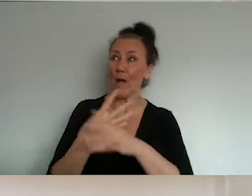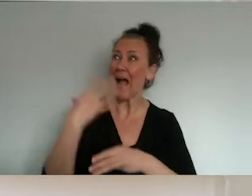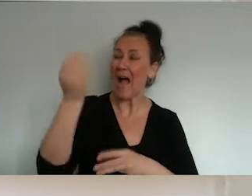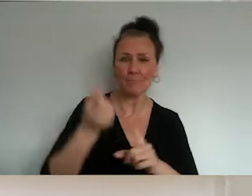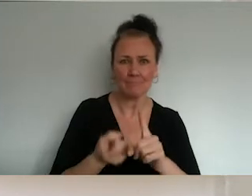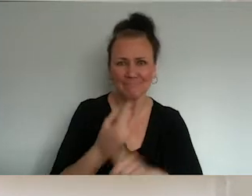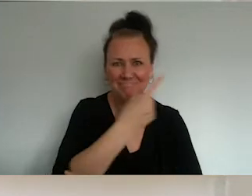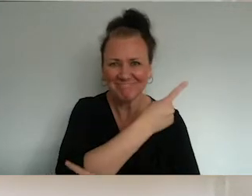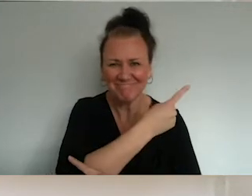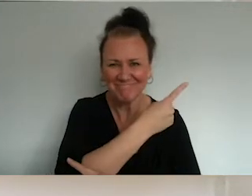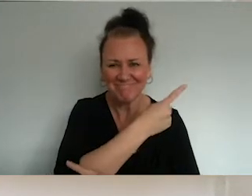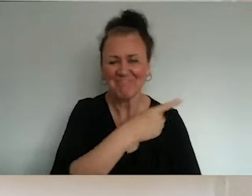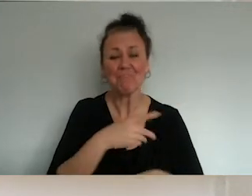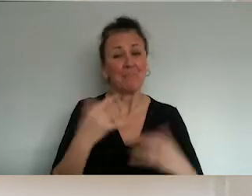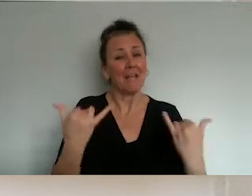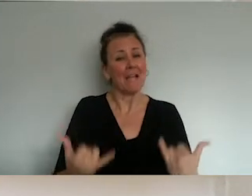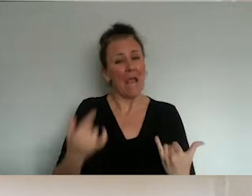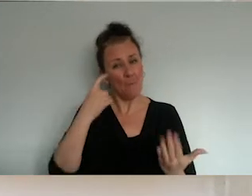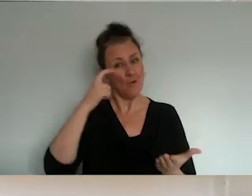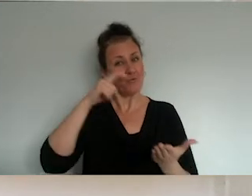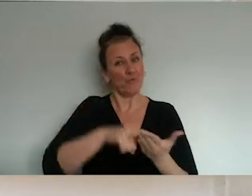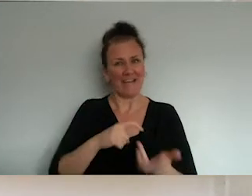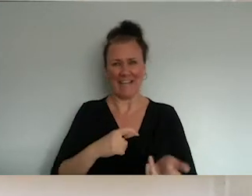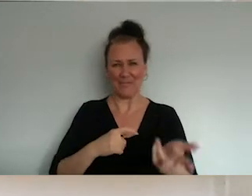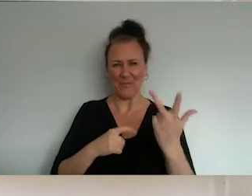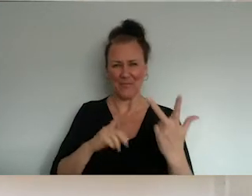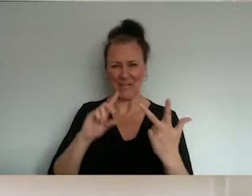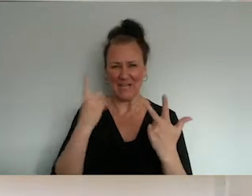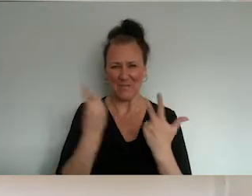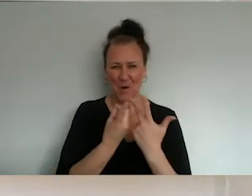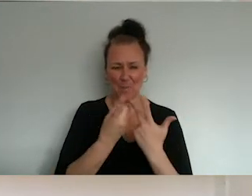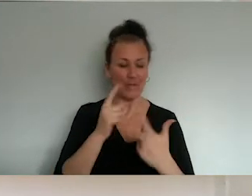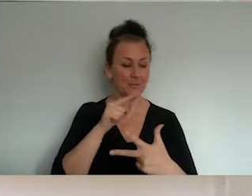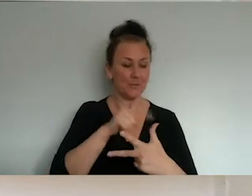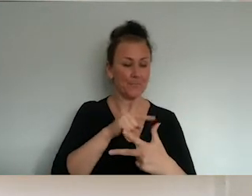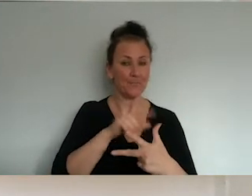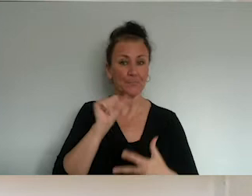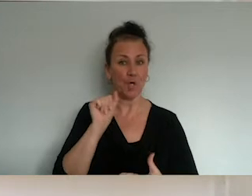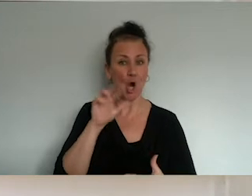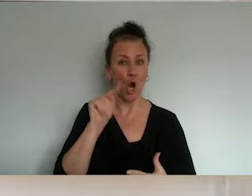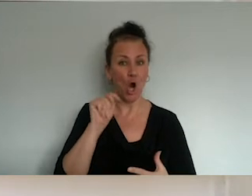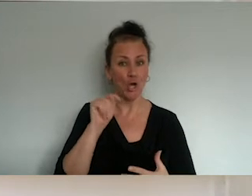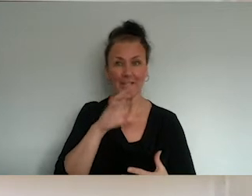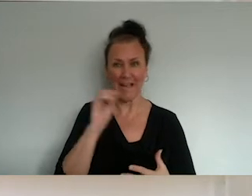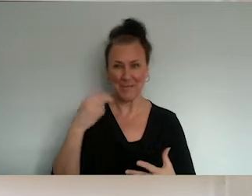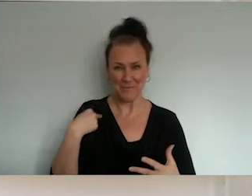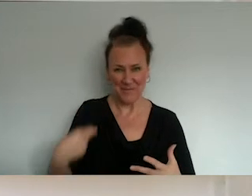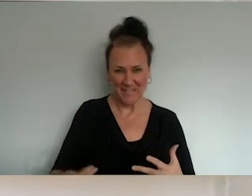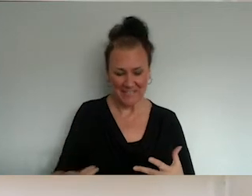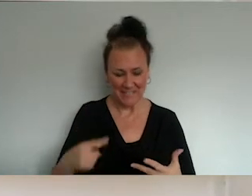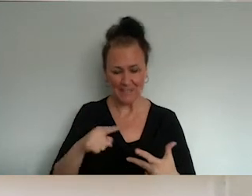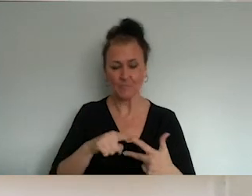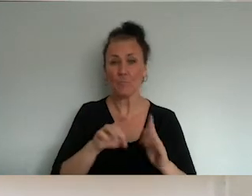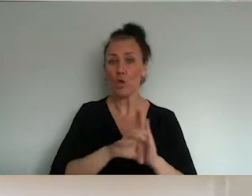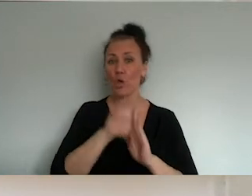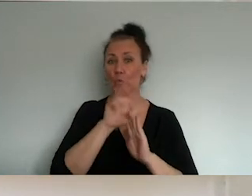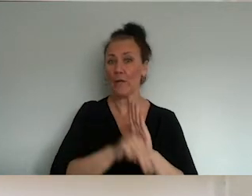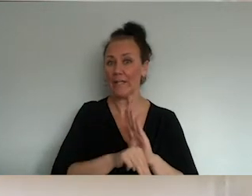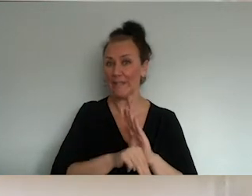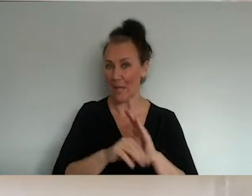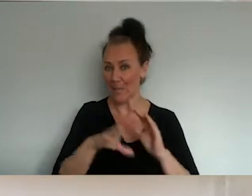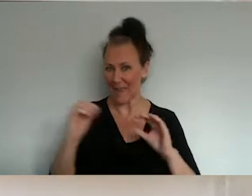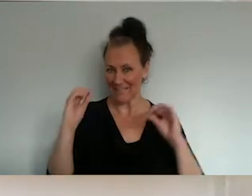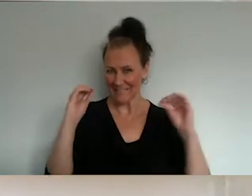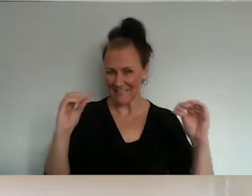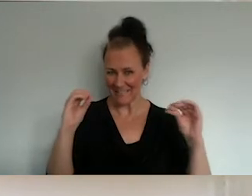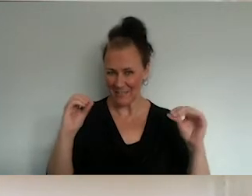of. I will now present master's students who are graduating from our departments of Arts and Humanities,